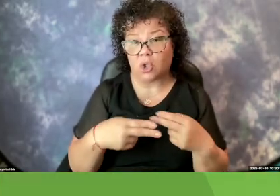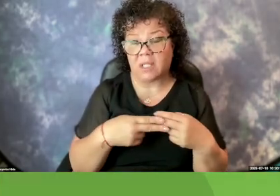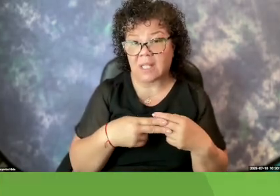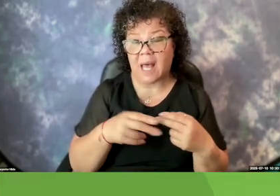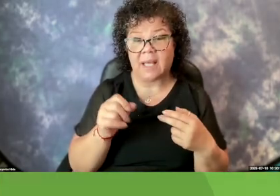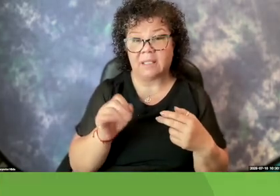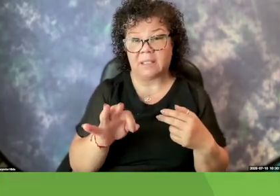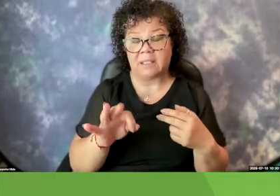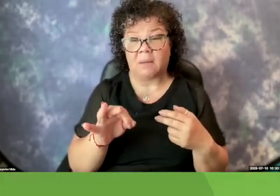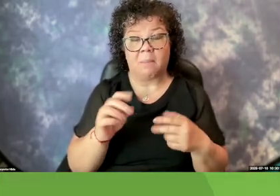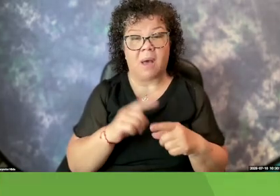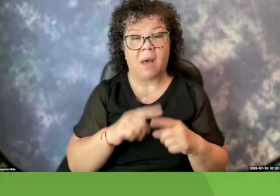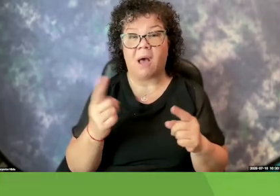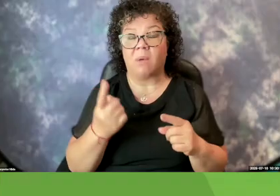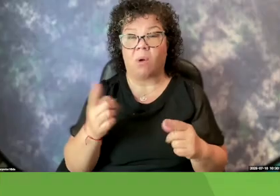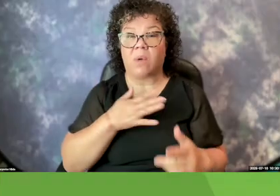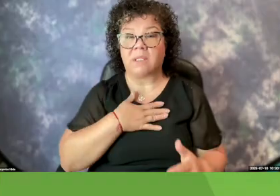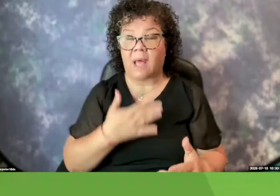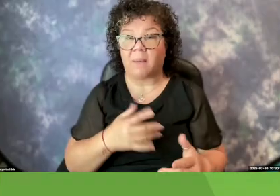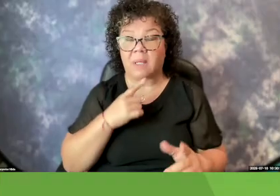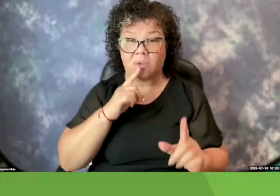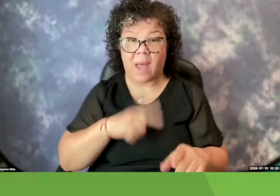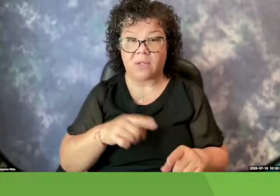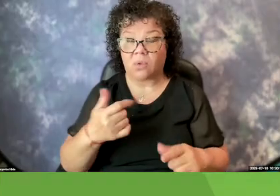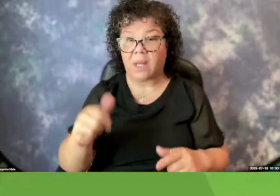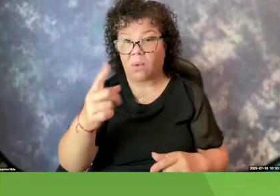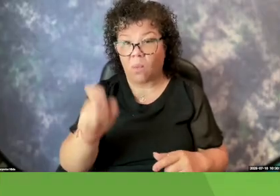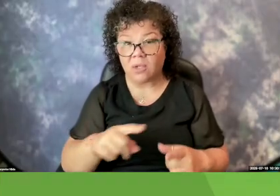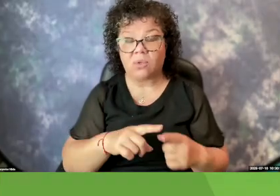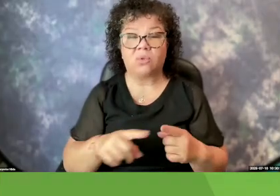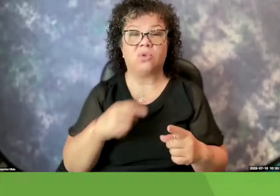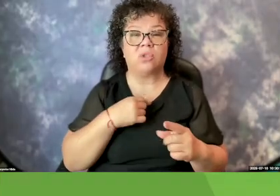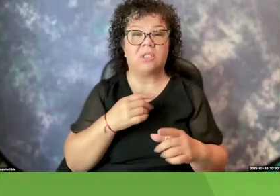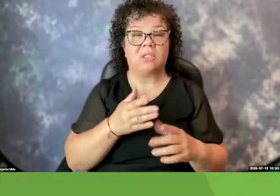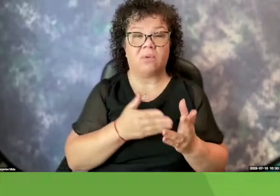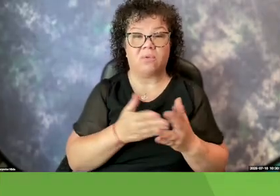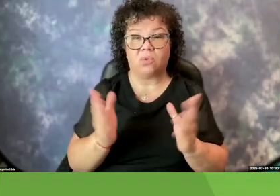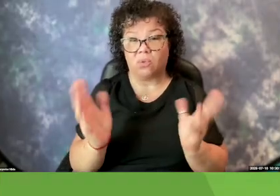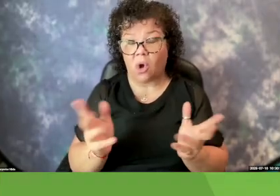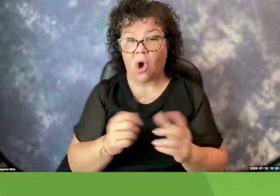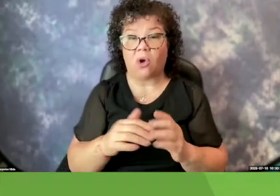I'm always happy to talk via email or otherwise if folks want to get in touch as well. So thank you very much.